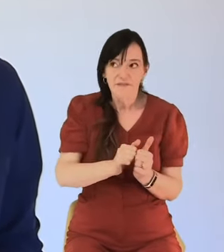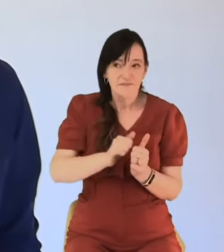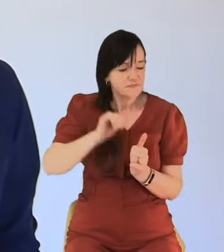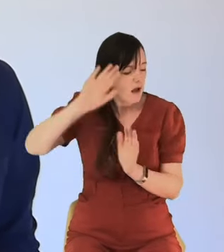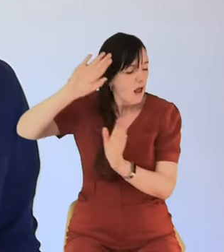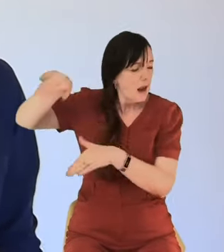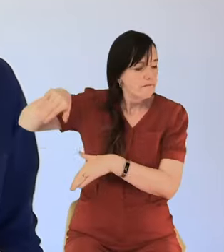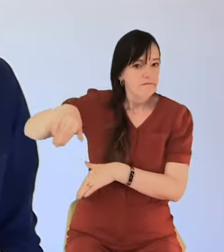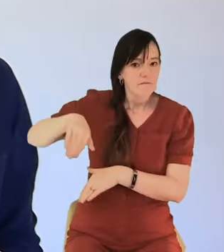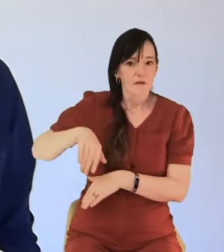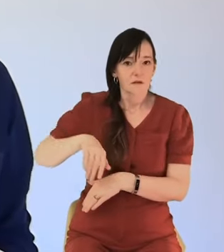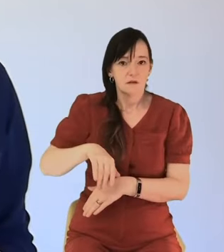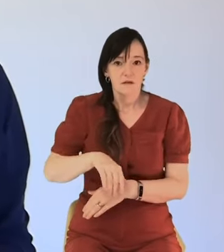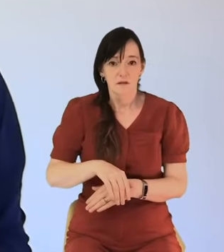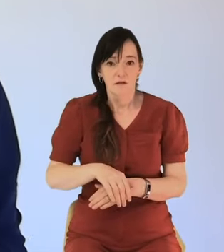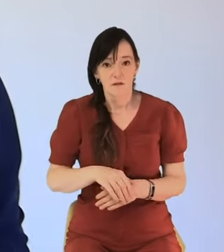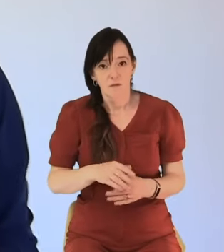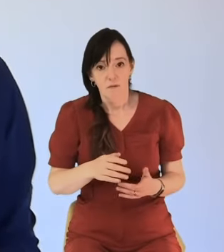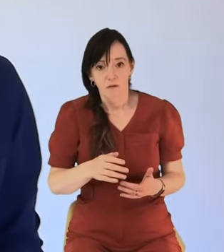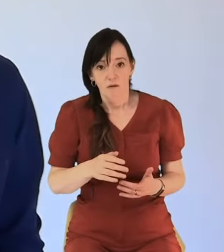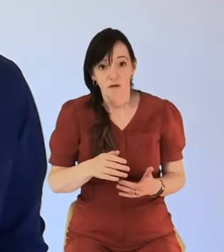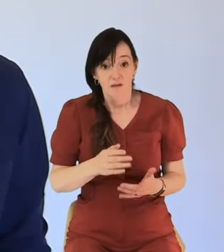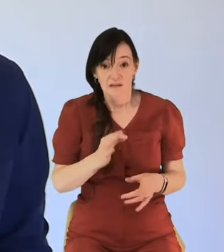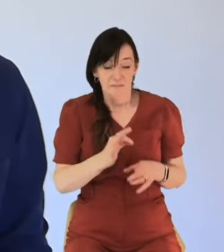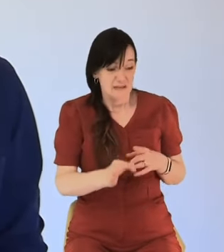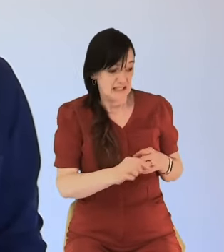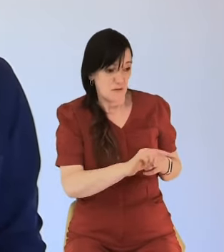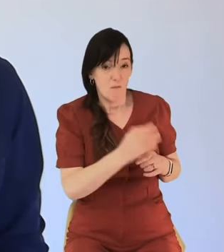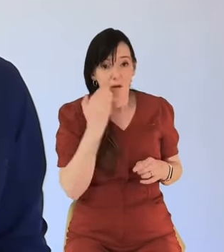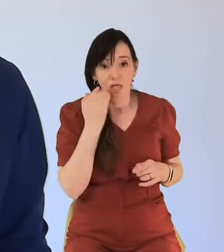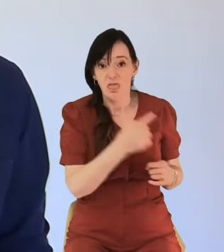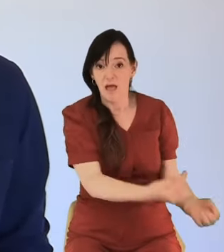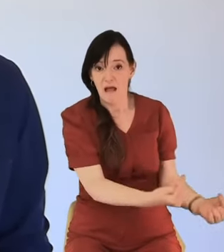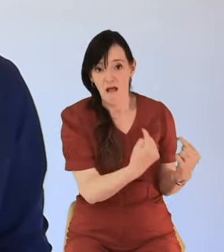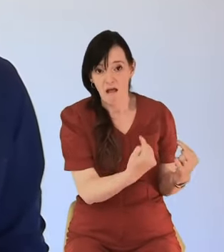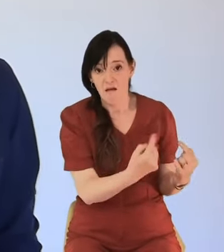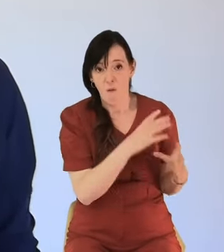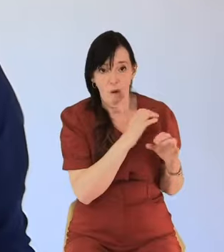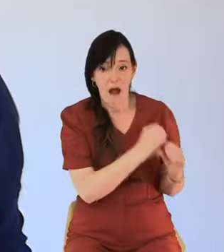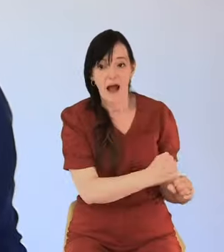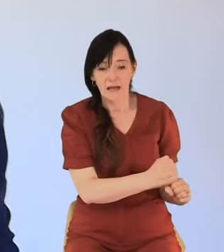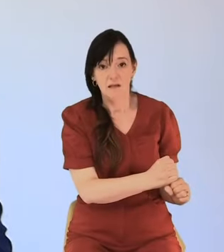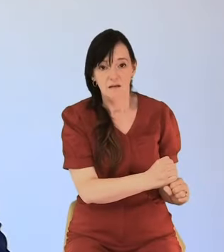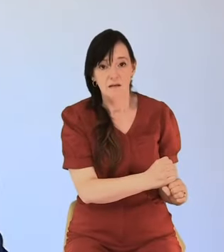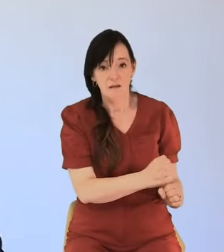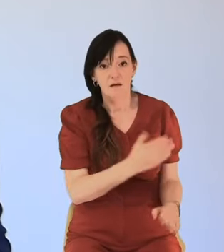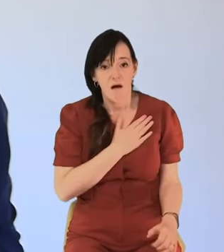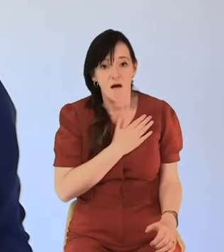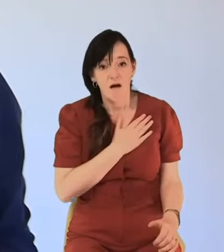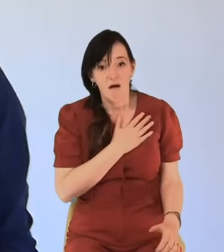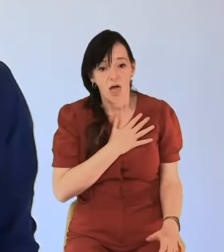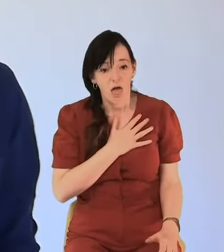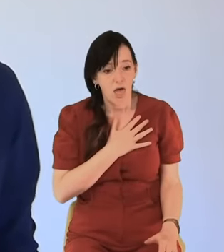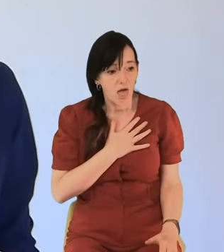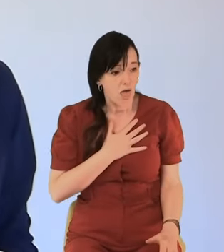Especially when it costs us. Especially when they hate us for it. It makes for heartache. It